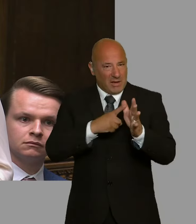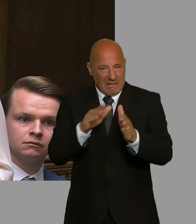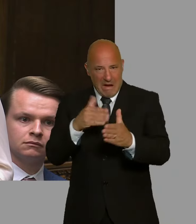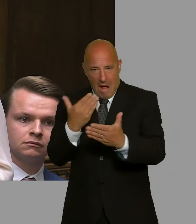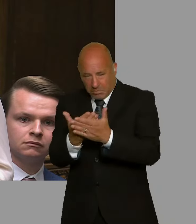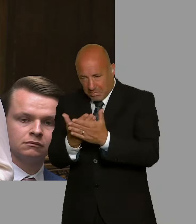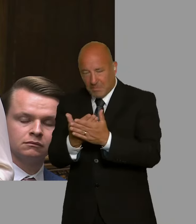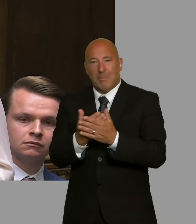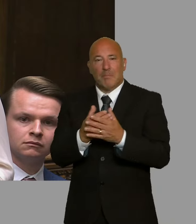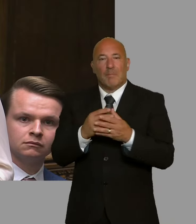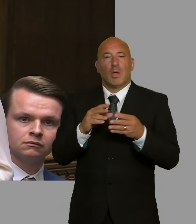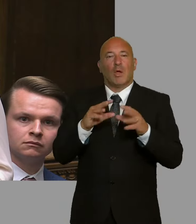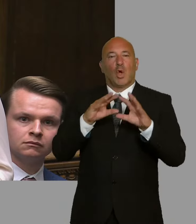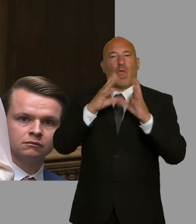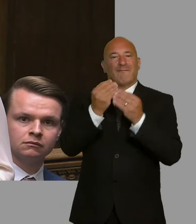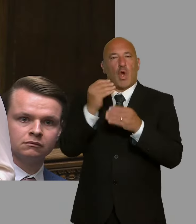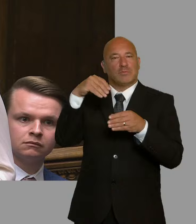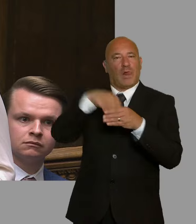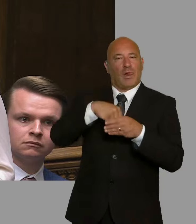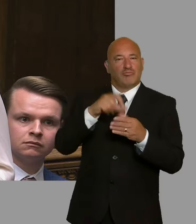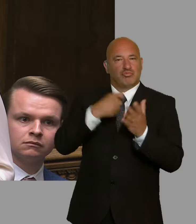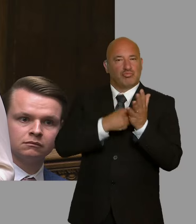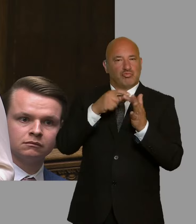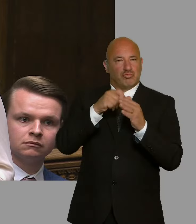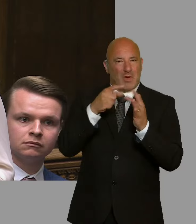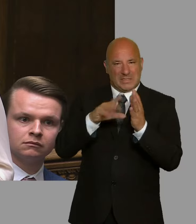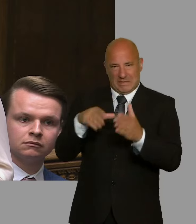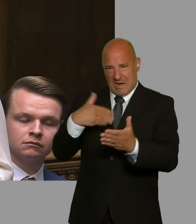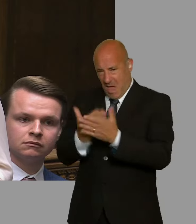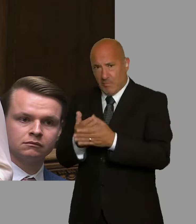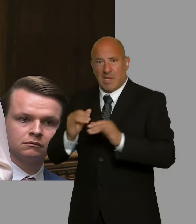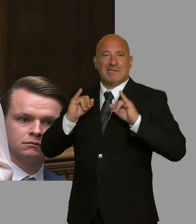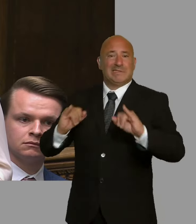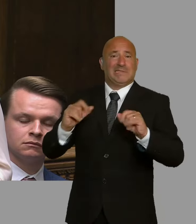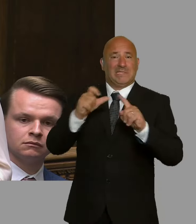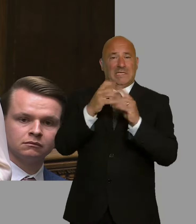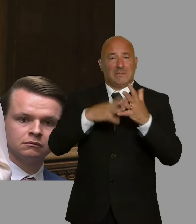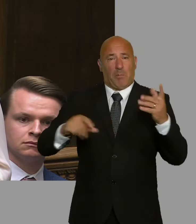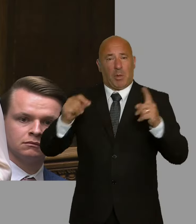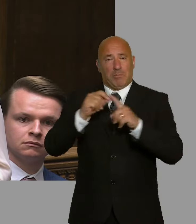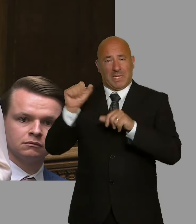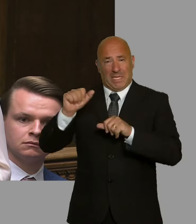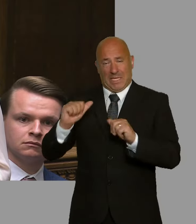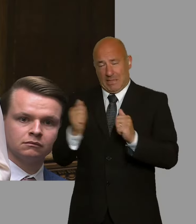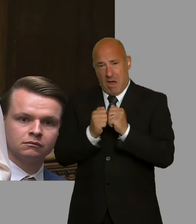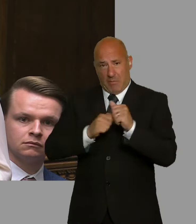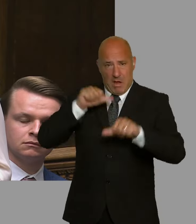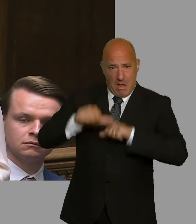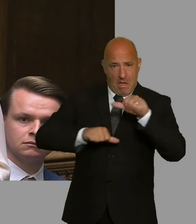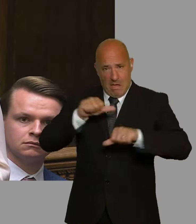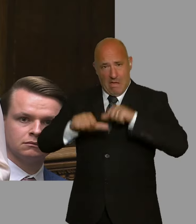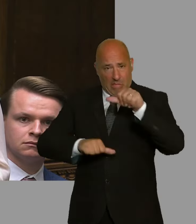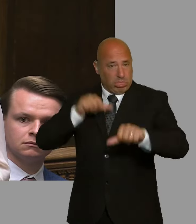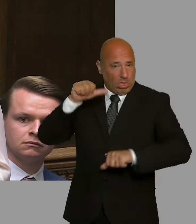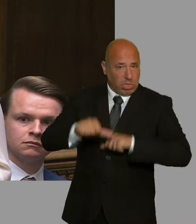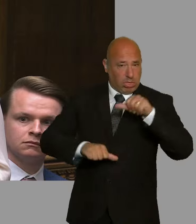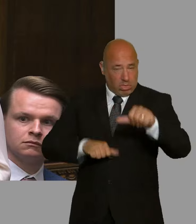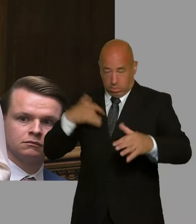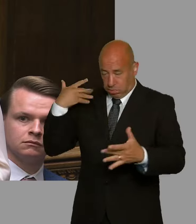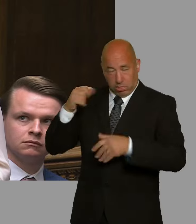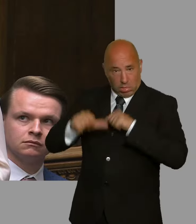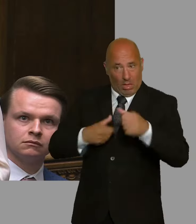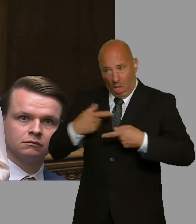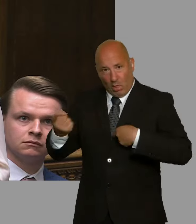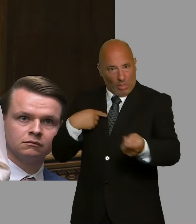DWP about her DLA. Will the Prime Minister assure Molly and others like her that his government is doing all that it can to